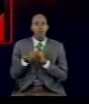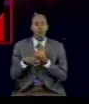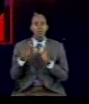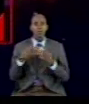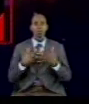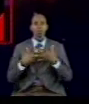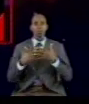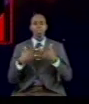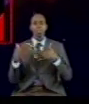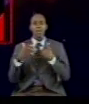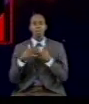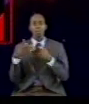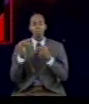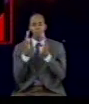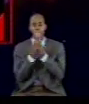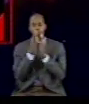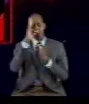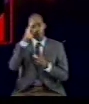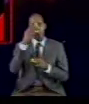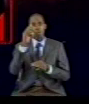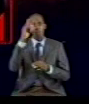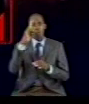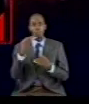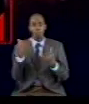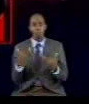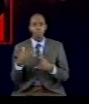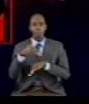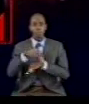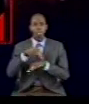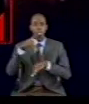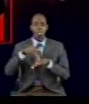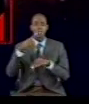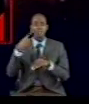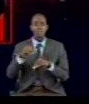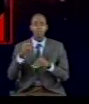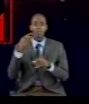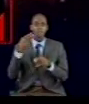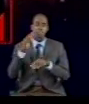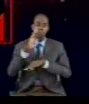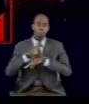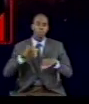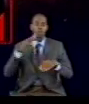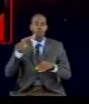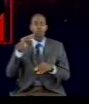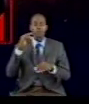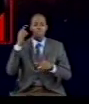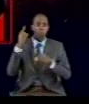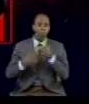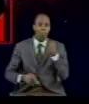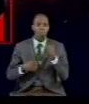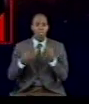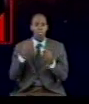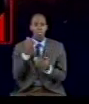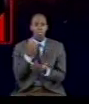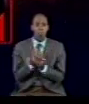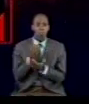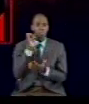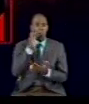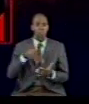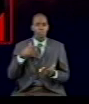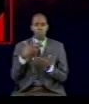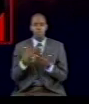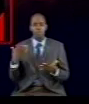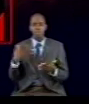God tonight, at the mention of the final amen, she said she felt something in her and the symptoms she used to